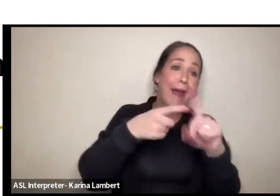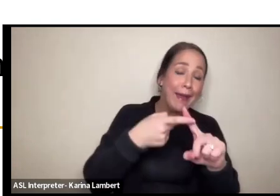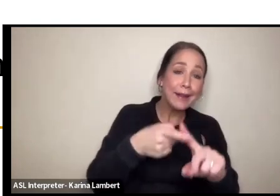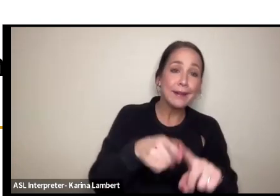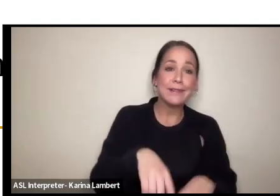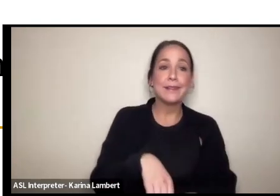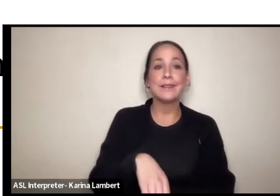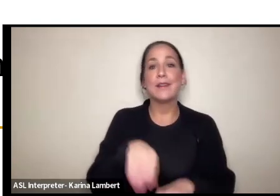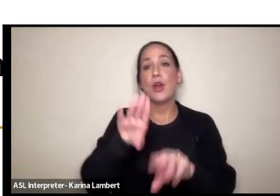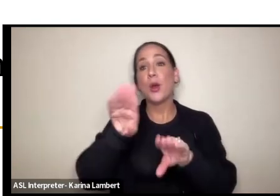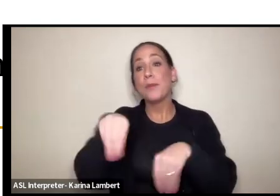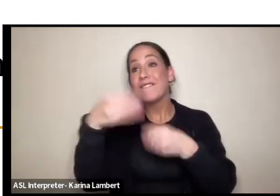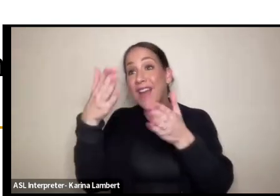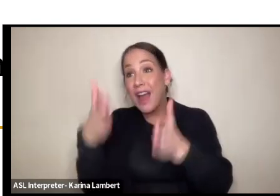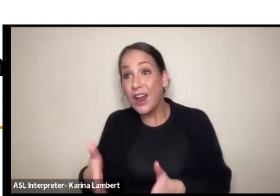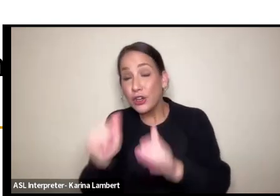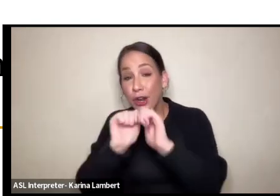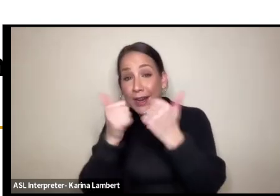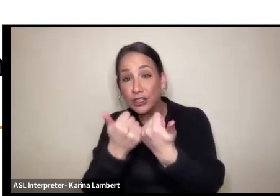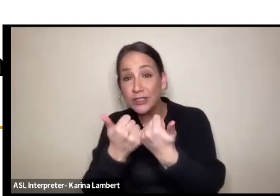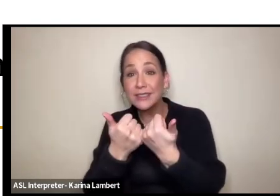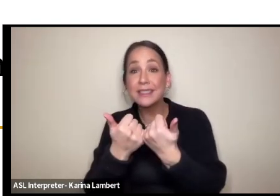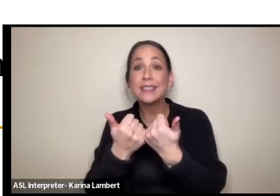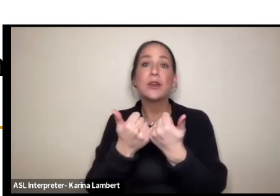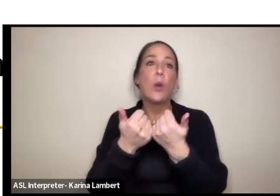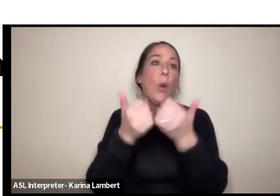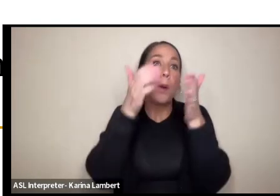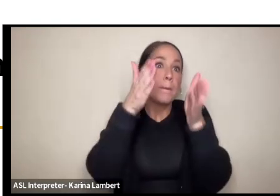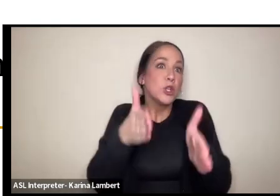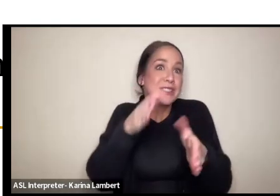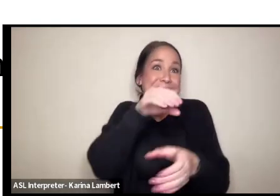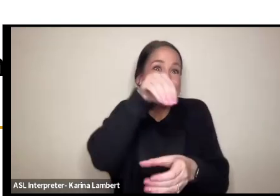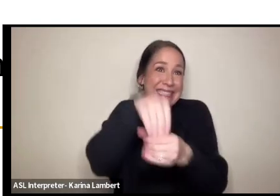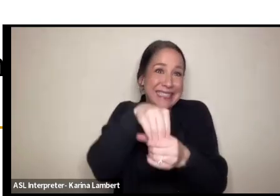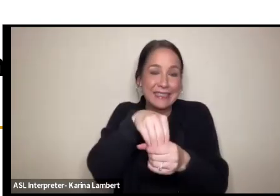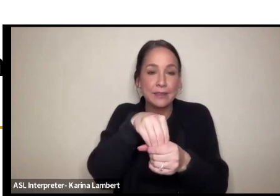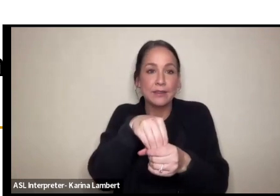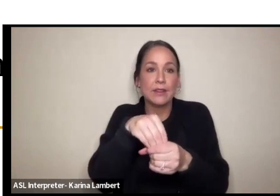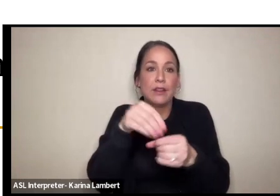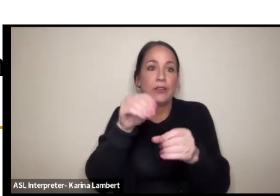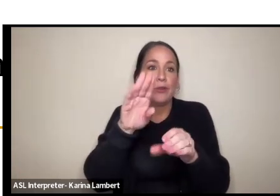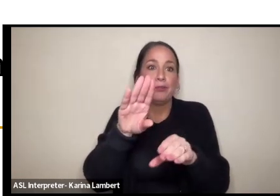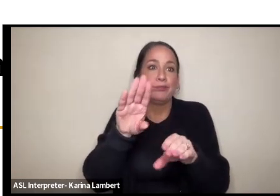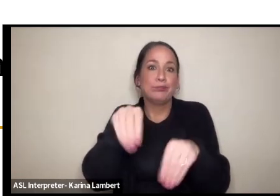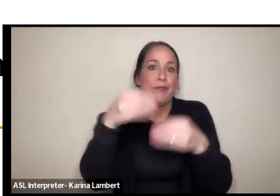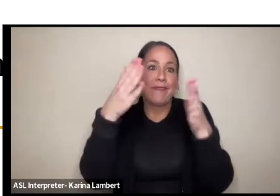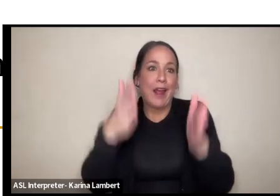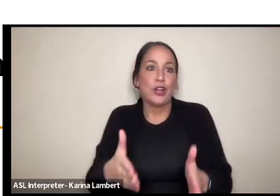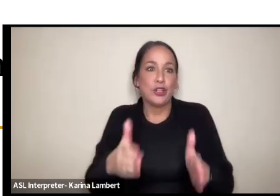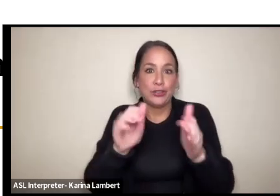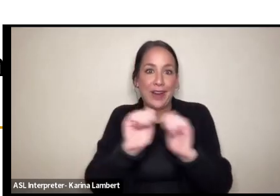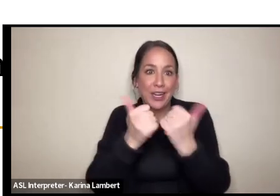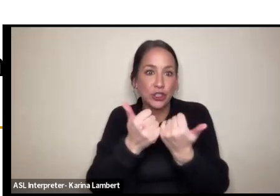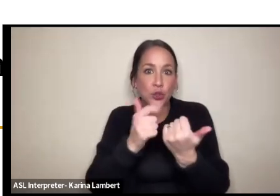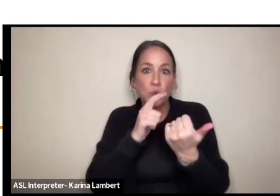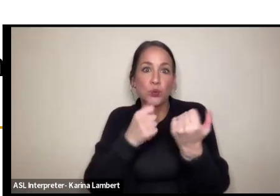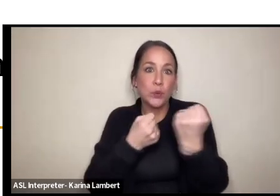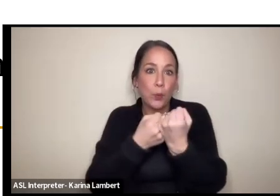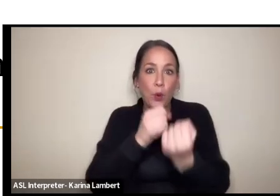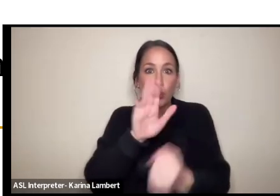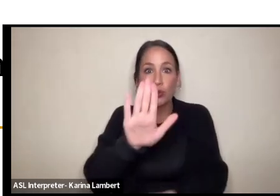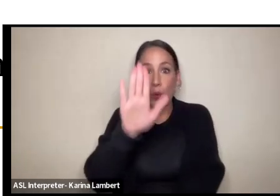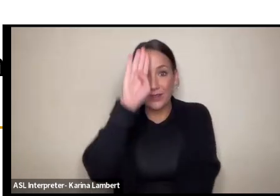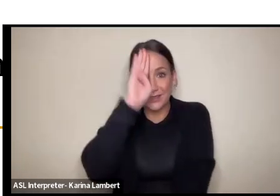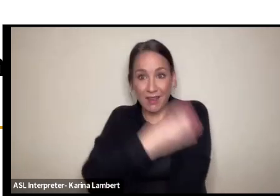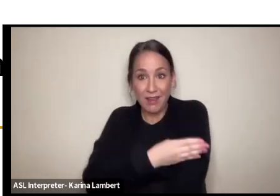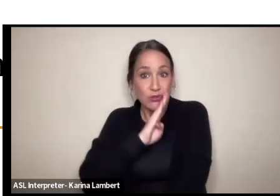a provider agency or a person within the provider agency that's supporting your son or daughter. But the important